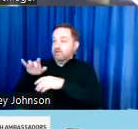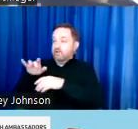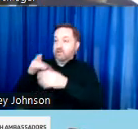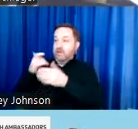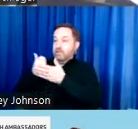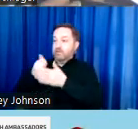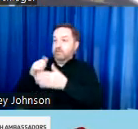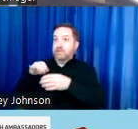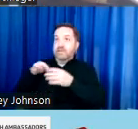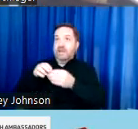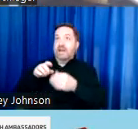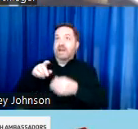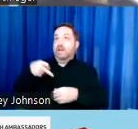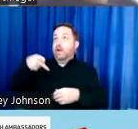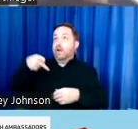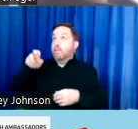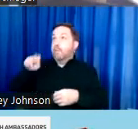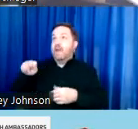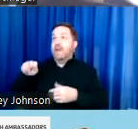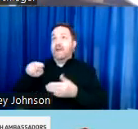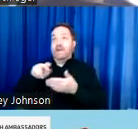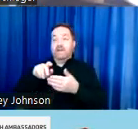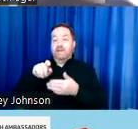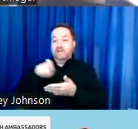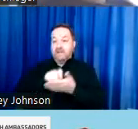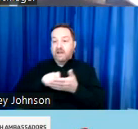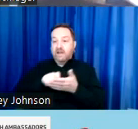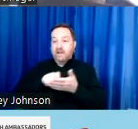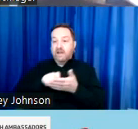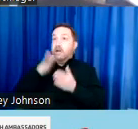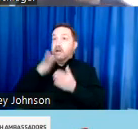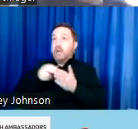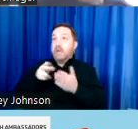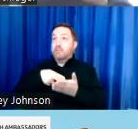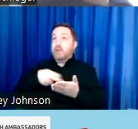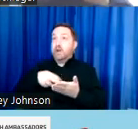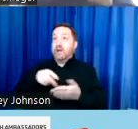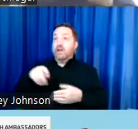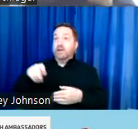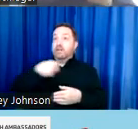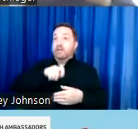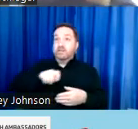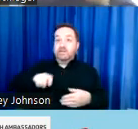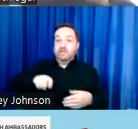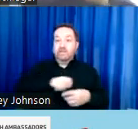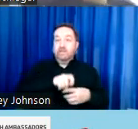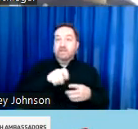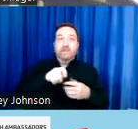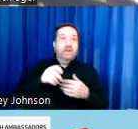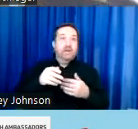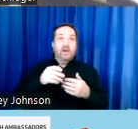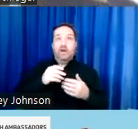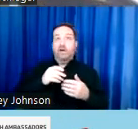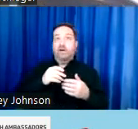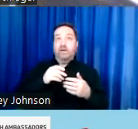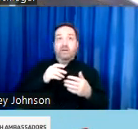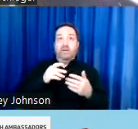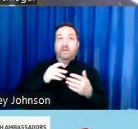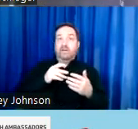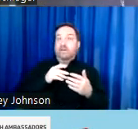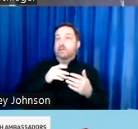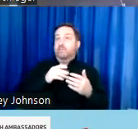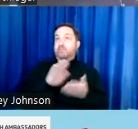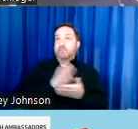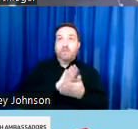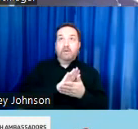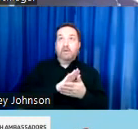stylus, a paintbrush on a surface, whether that be paper or a tablet, so they can do written work like